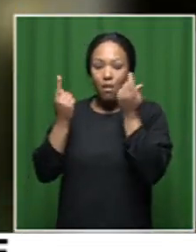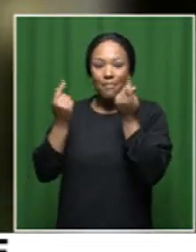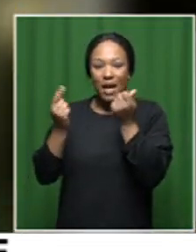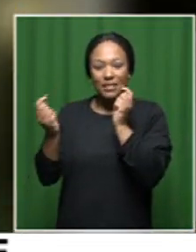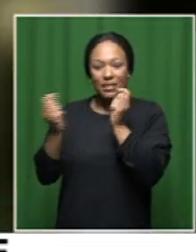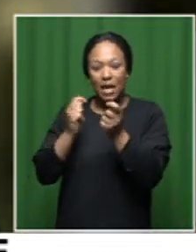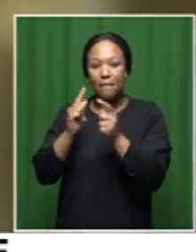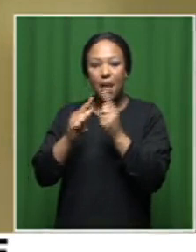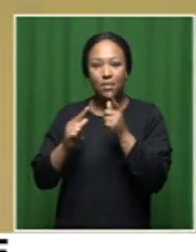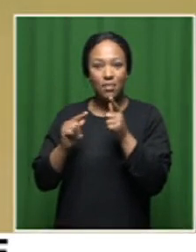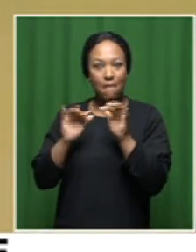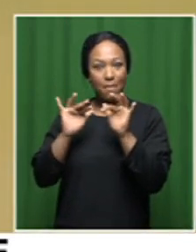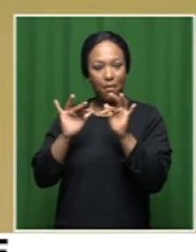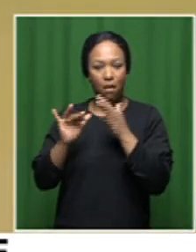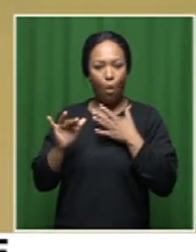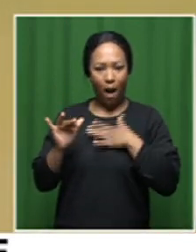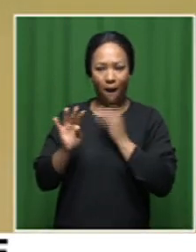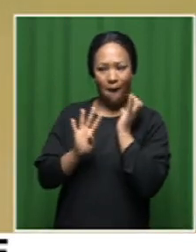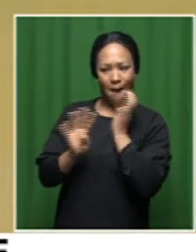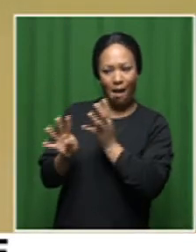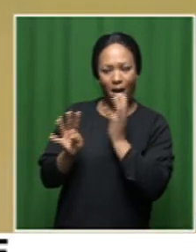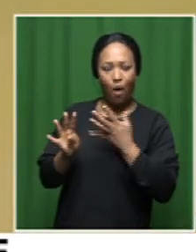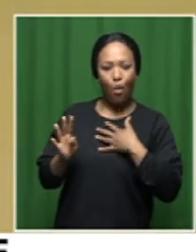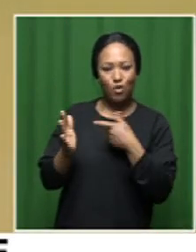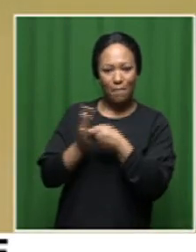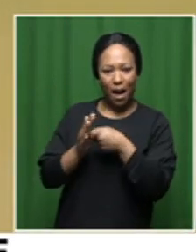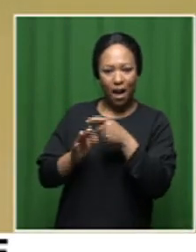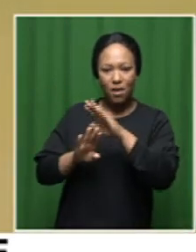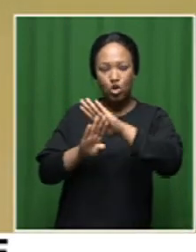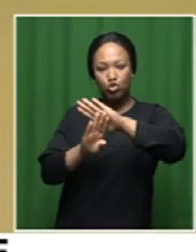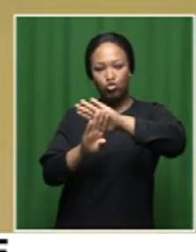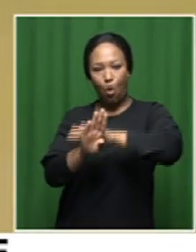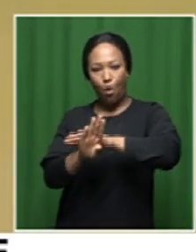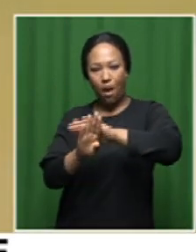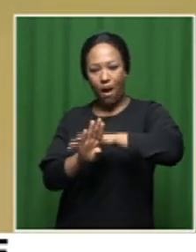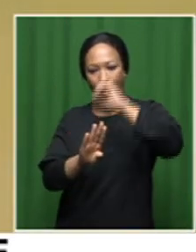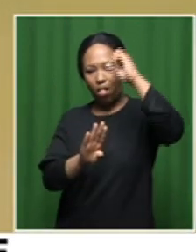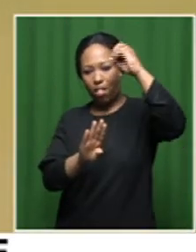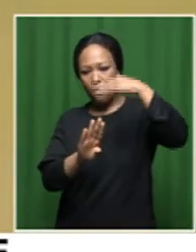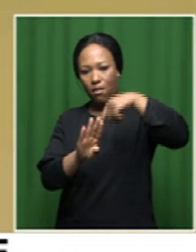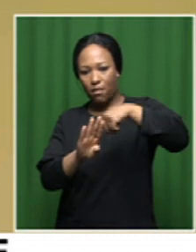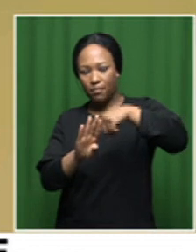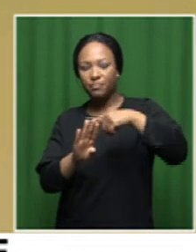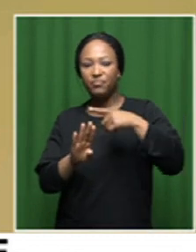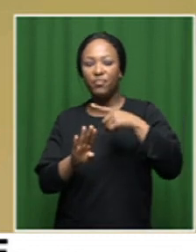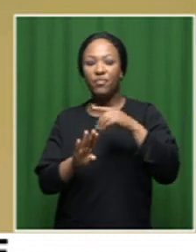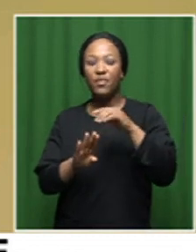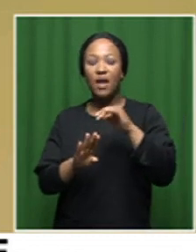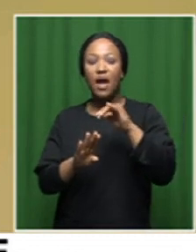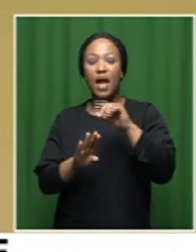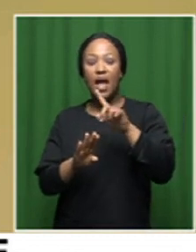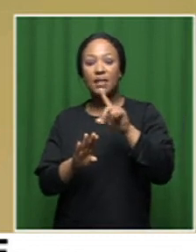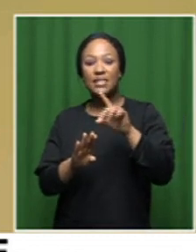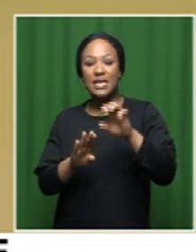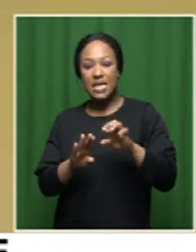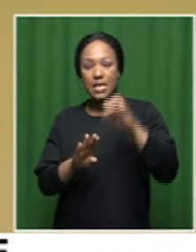certainly makes your property much more attractive. Energy saving measures such as solar, putting an inverter in, LED lighting throughout,